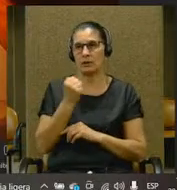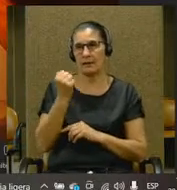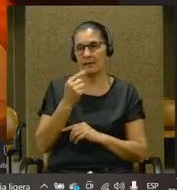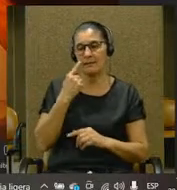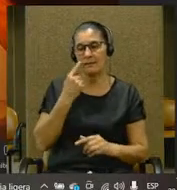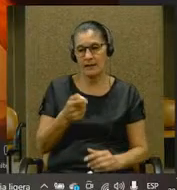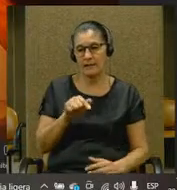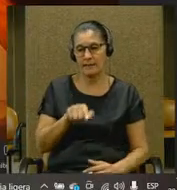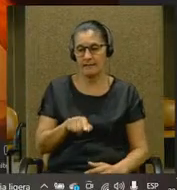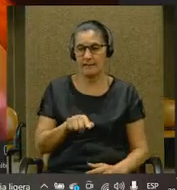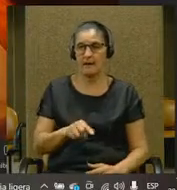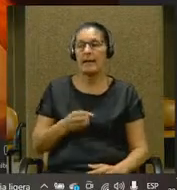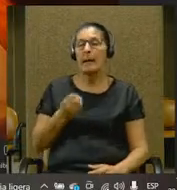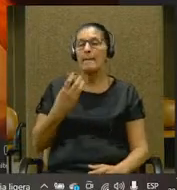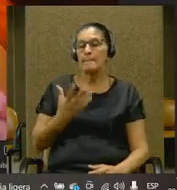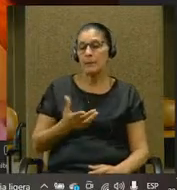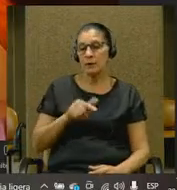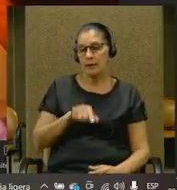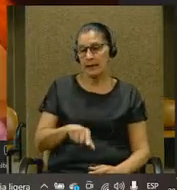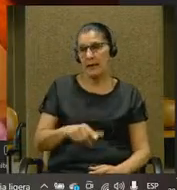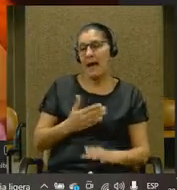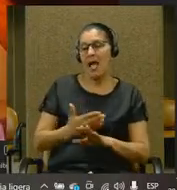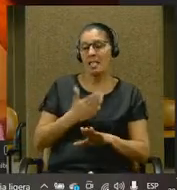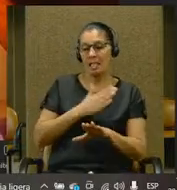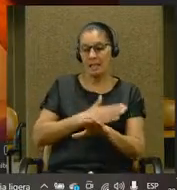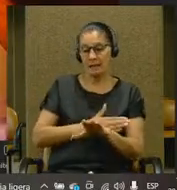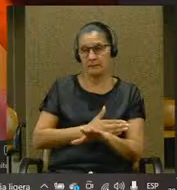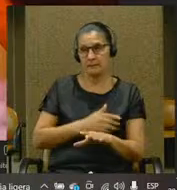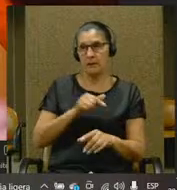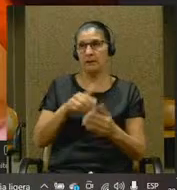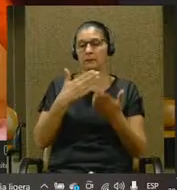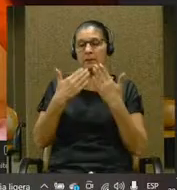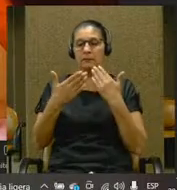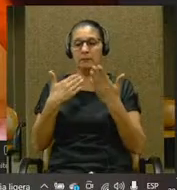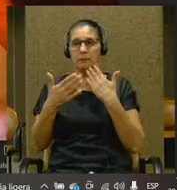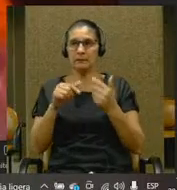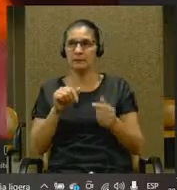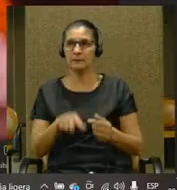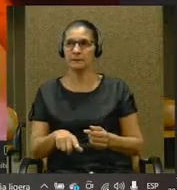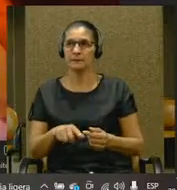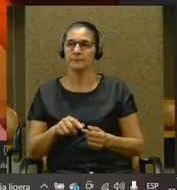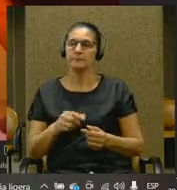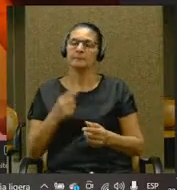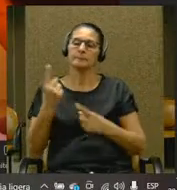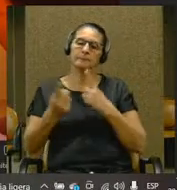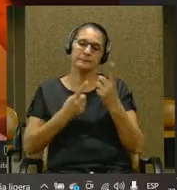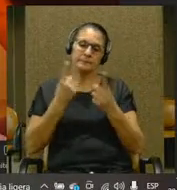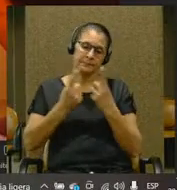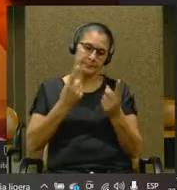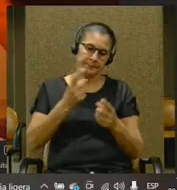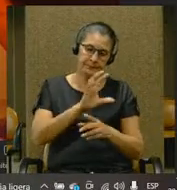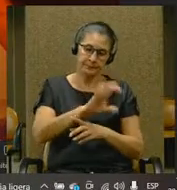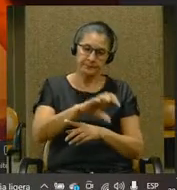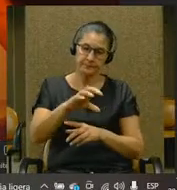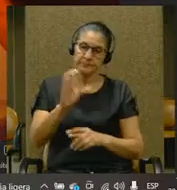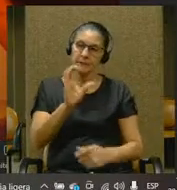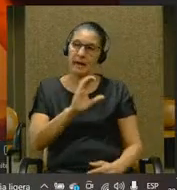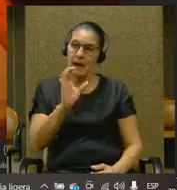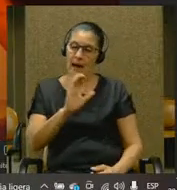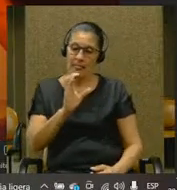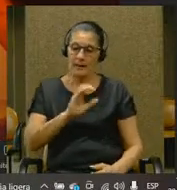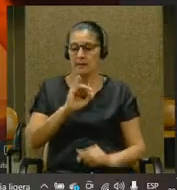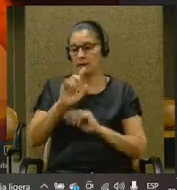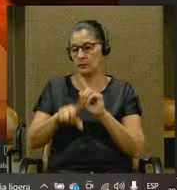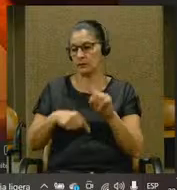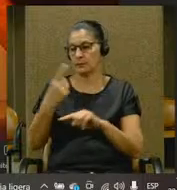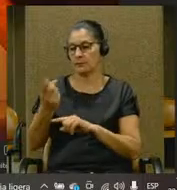even before we were dealing with fentanyl, definitely in some places in Canada as well as in other parts of Europe, they